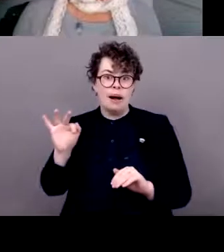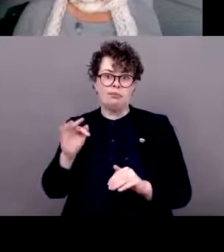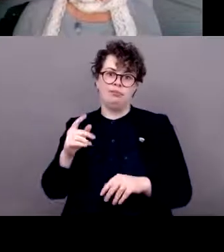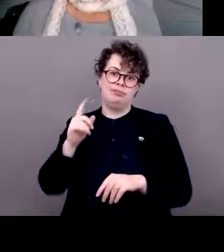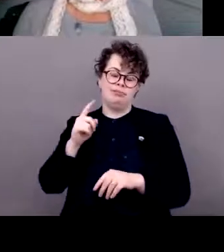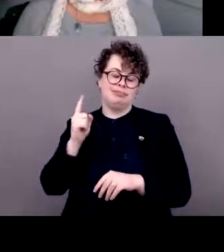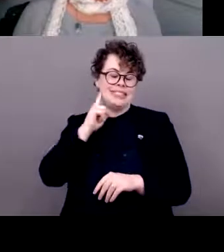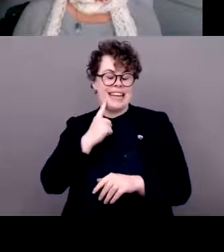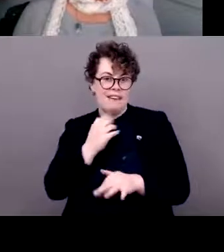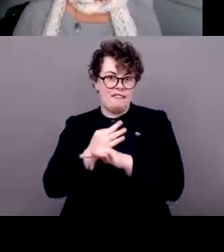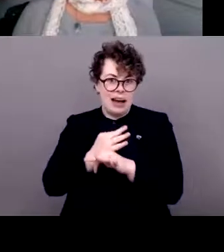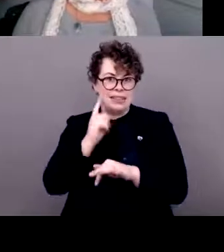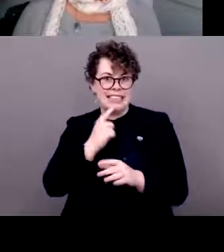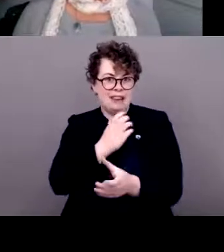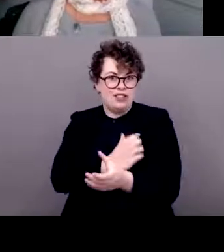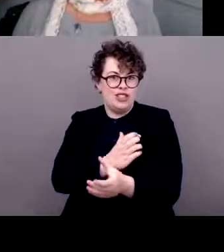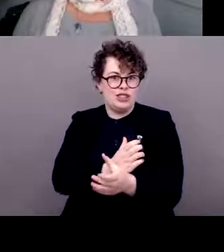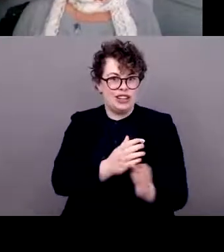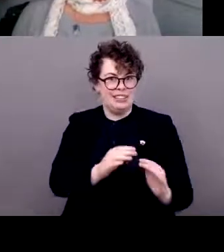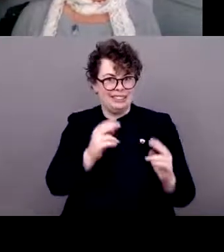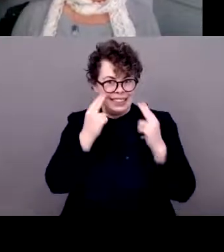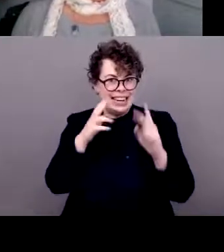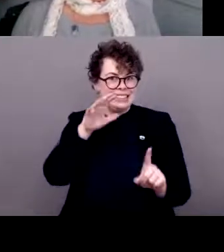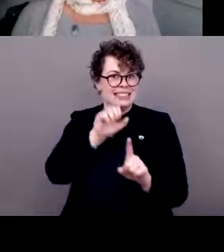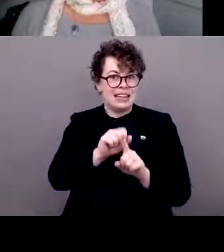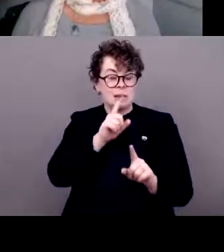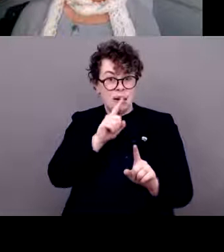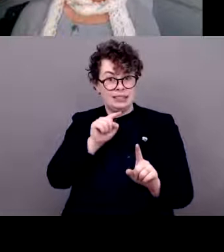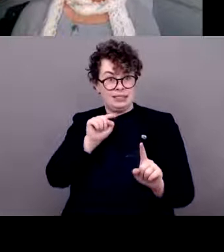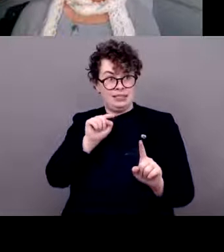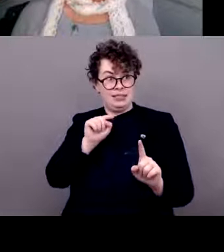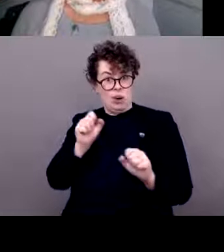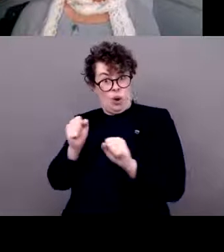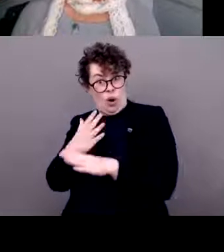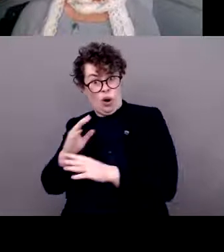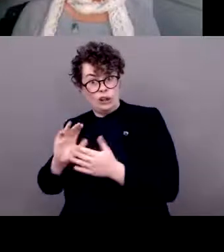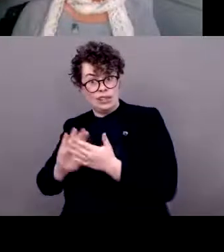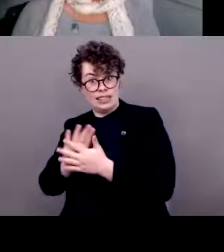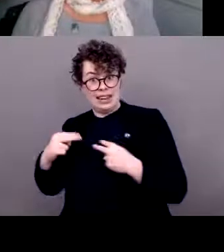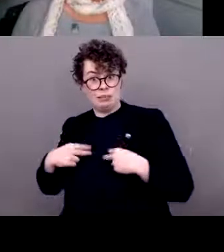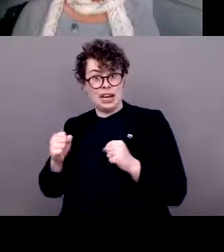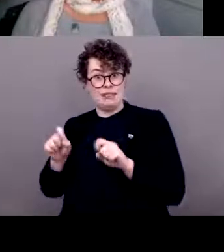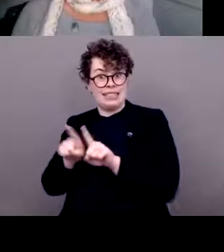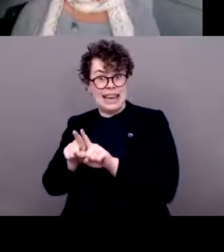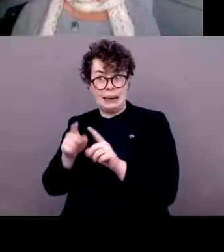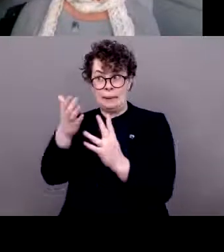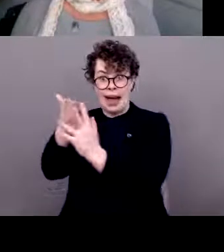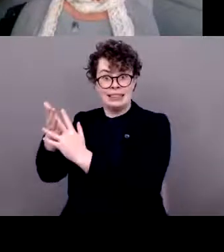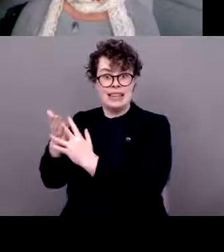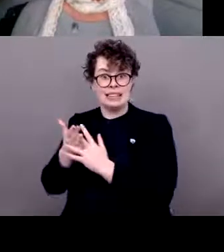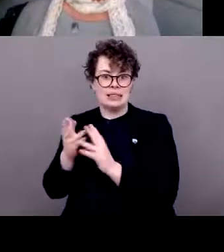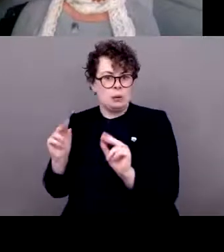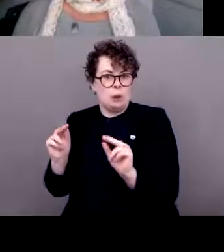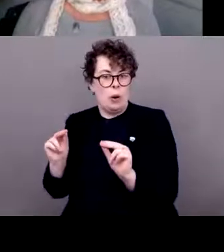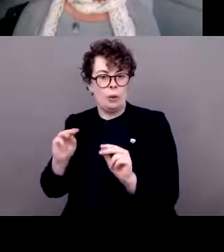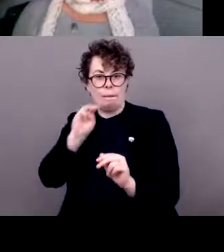and applicable more broadly to all children who use sign language. So that includes children from hearing families. So we